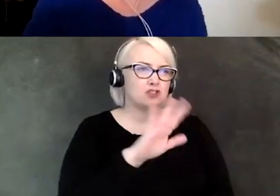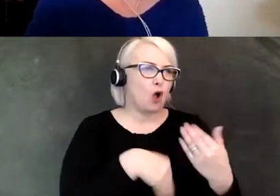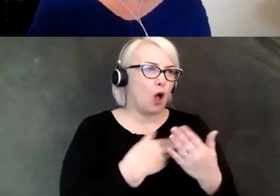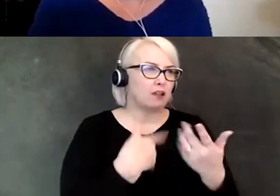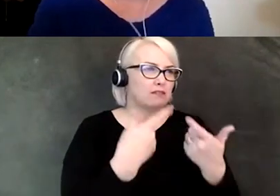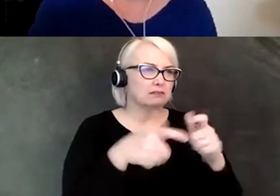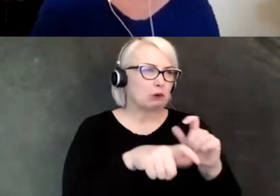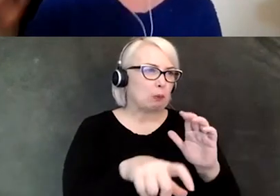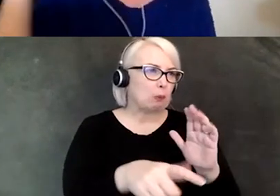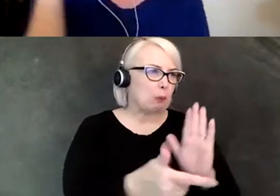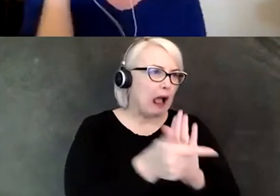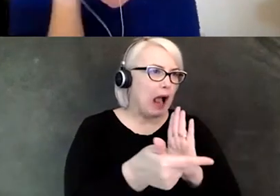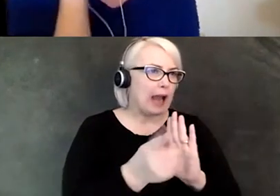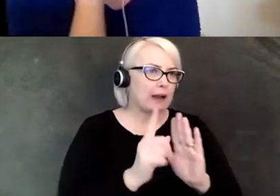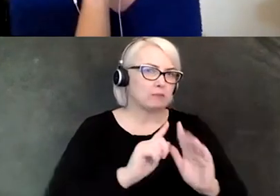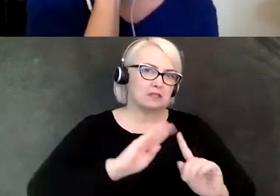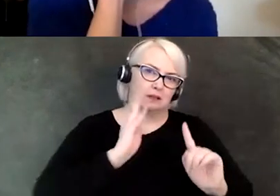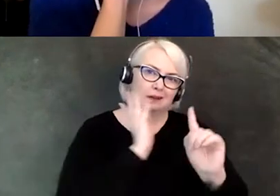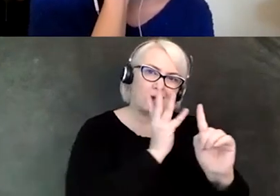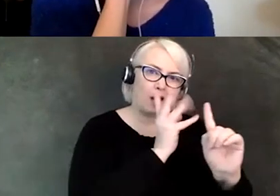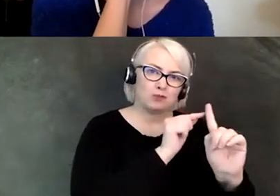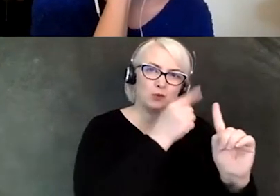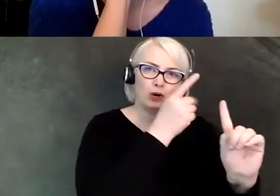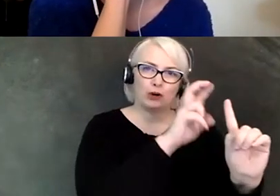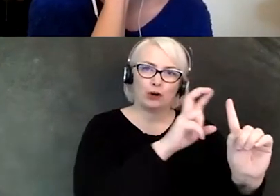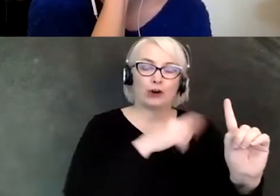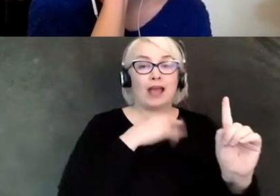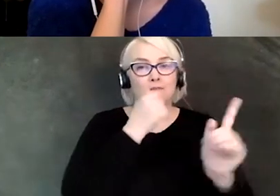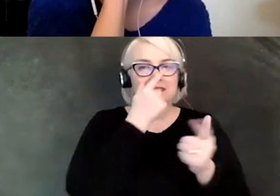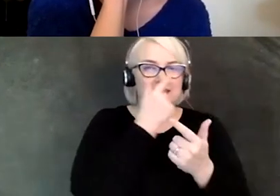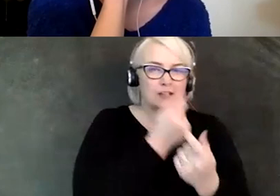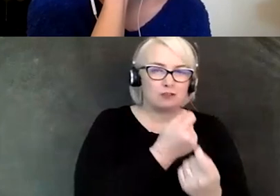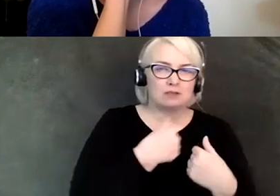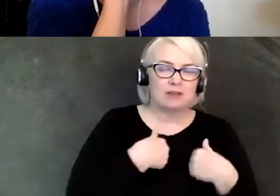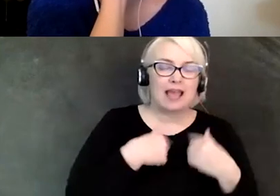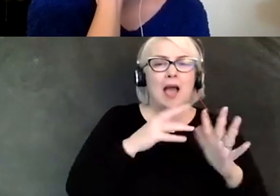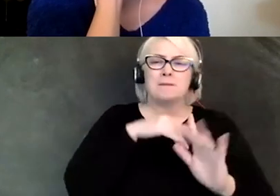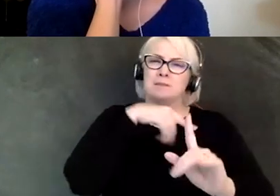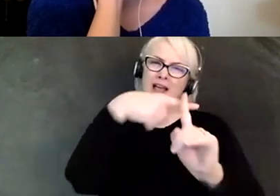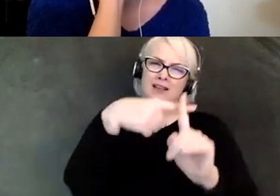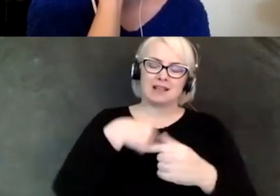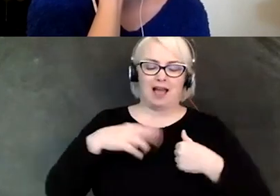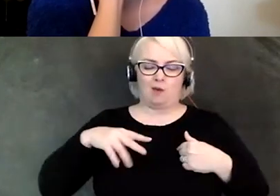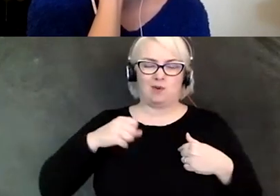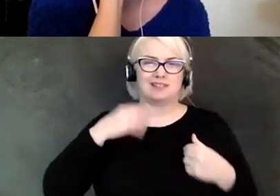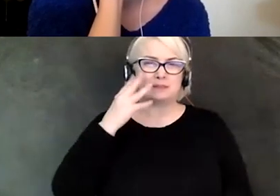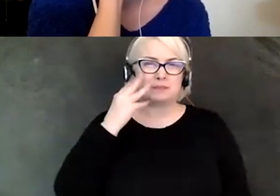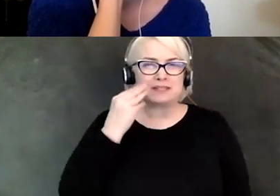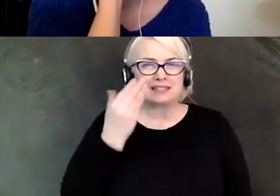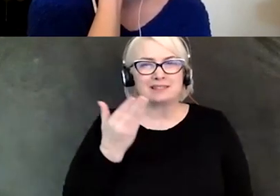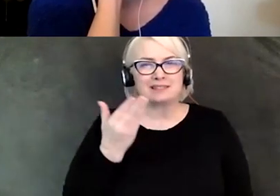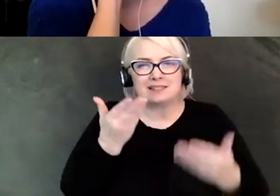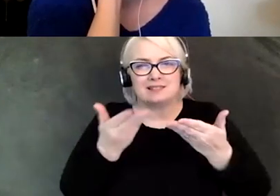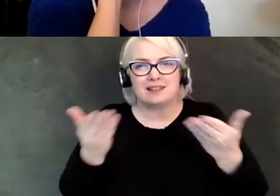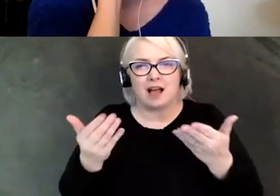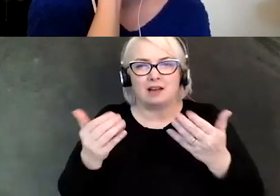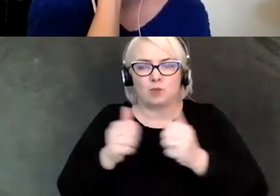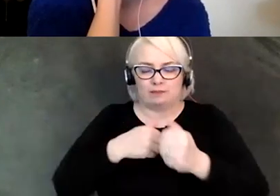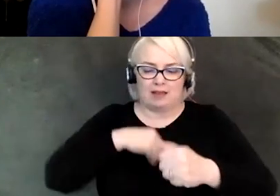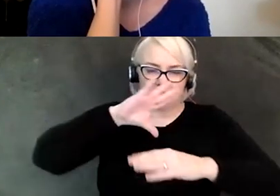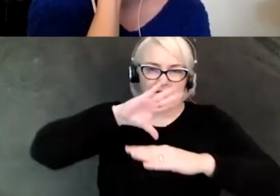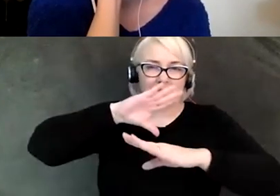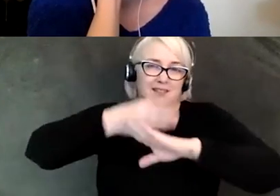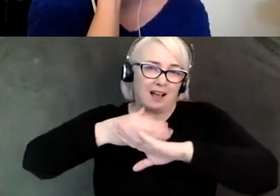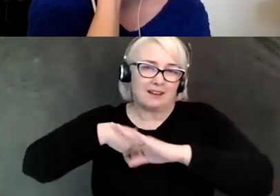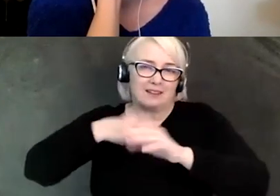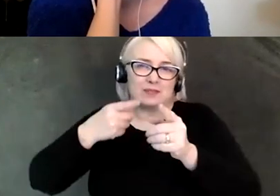what interested me was, uh, and I was experiencing some stuff with my own, uh, you know, I had some stuff with my son that was going on